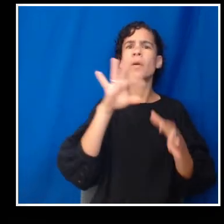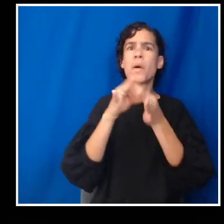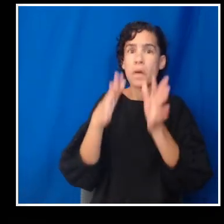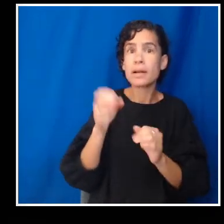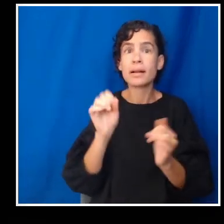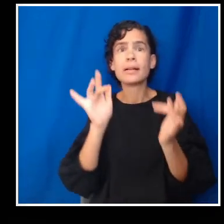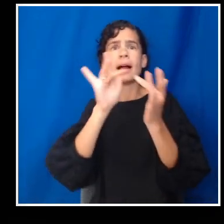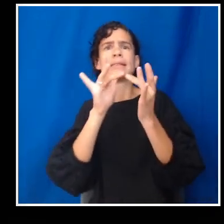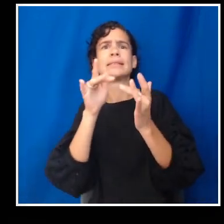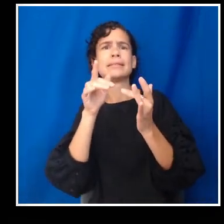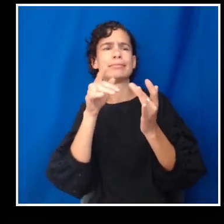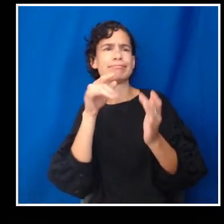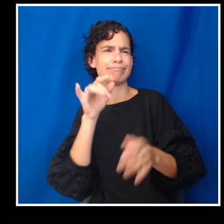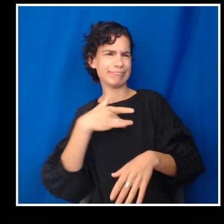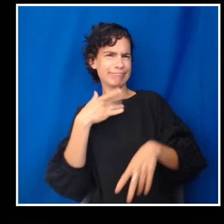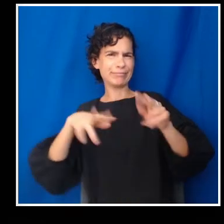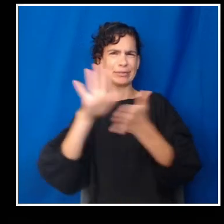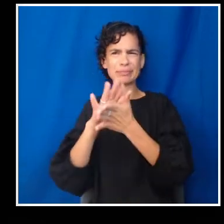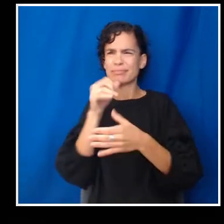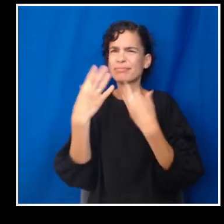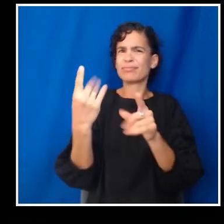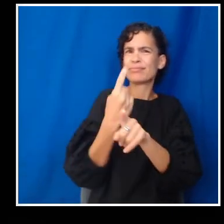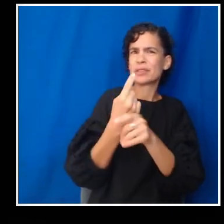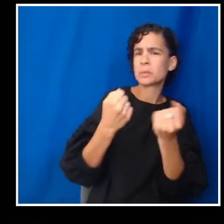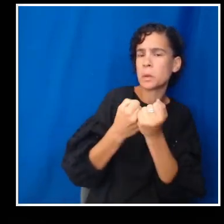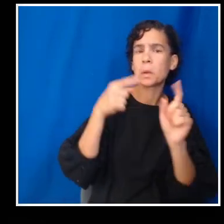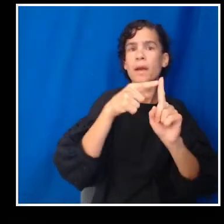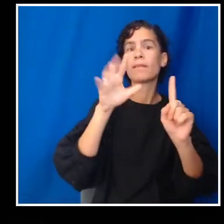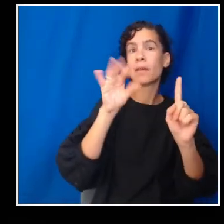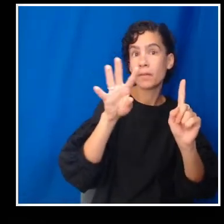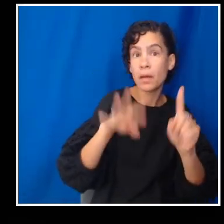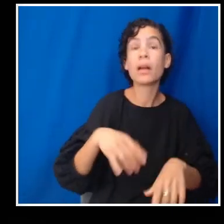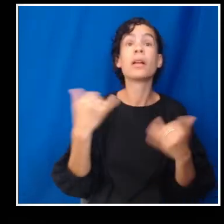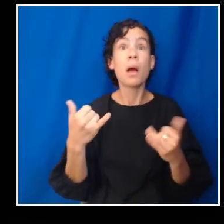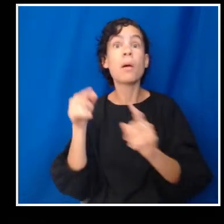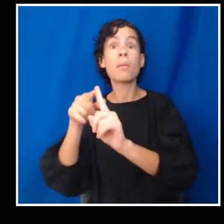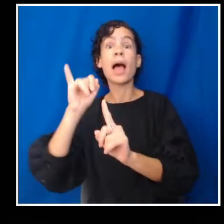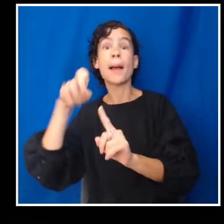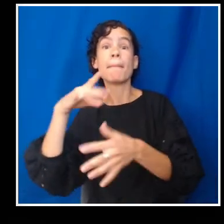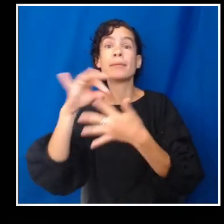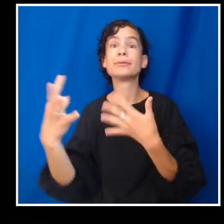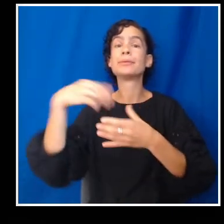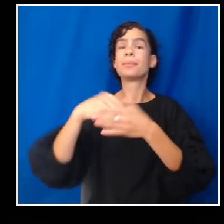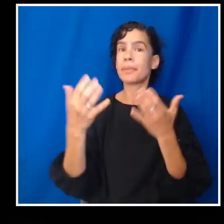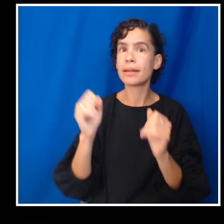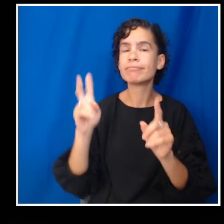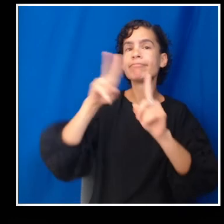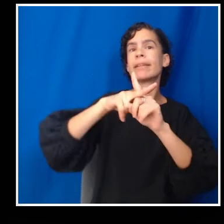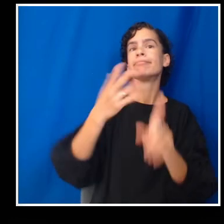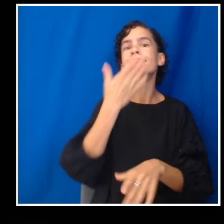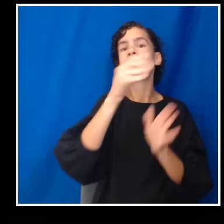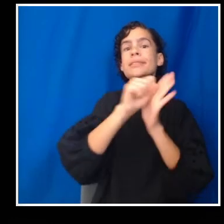contact if you think the school isn't providing the right supports in a 504 plan. When it comes to IEPs, options include filing a